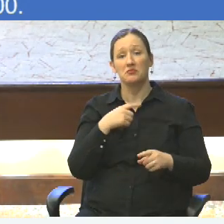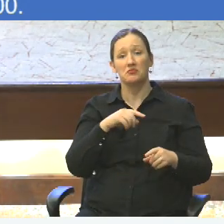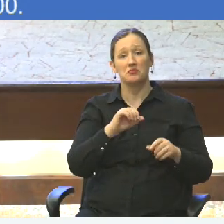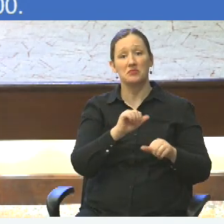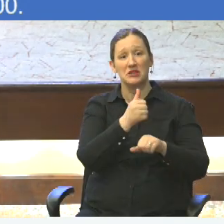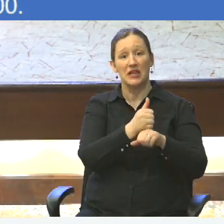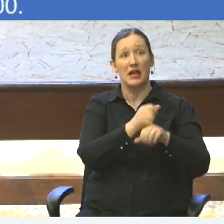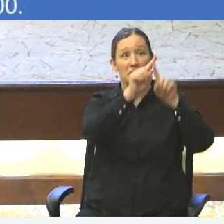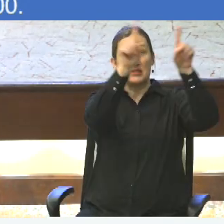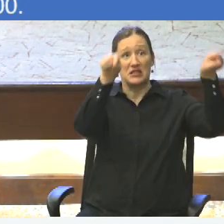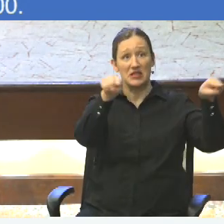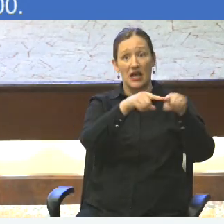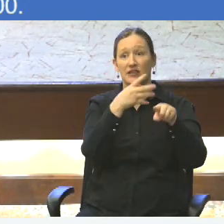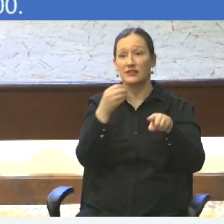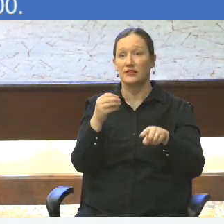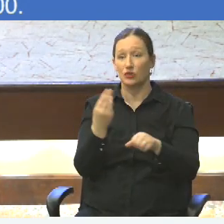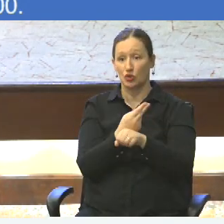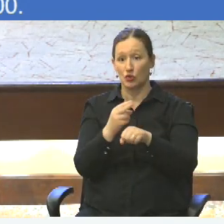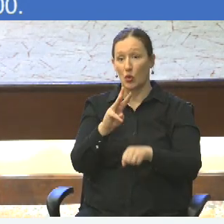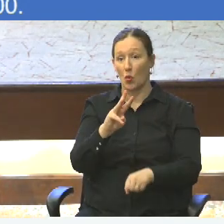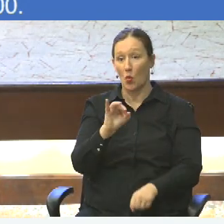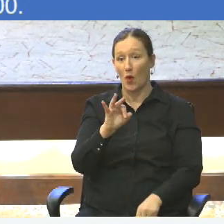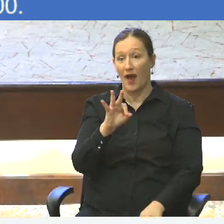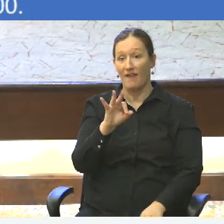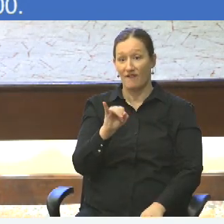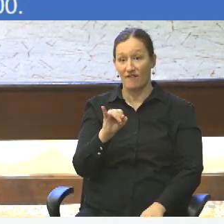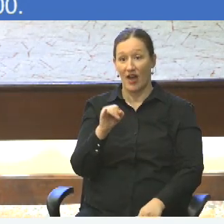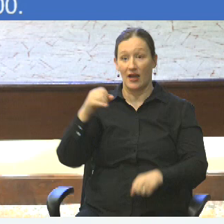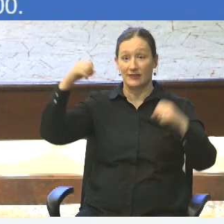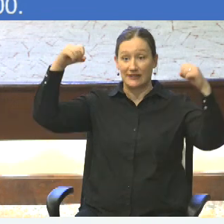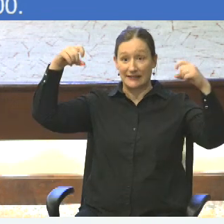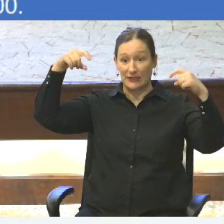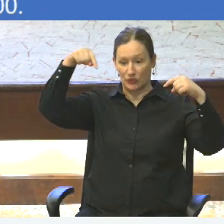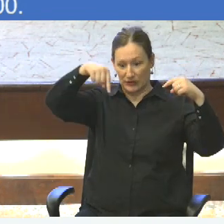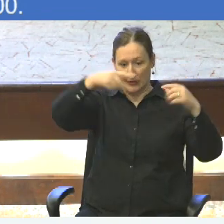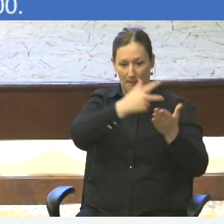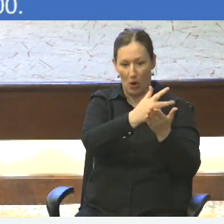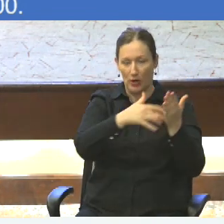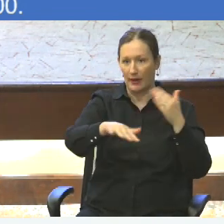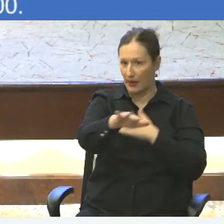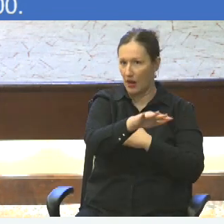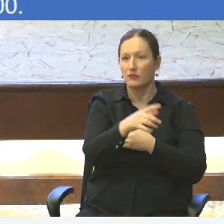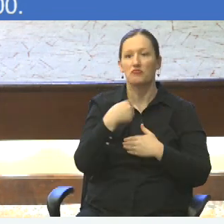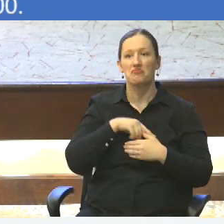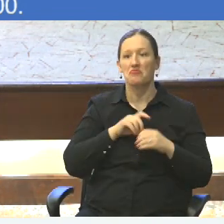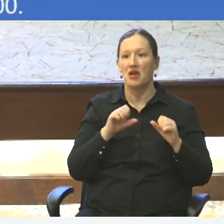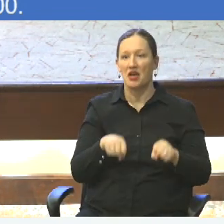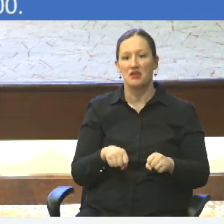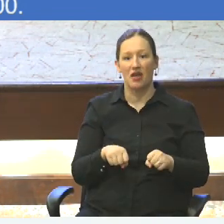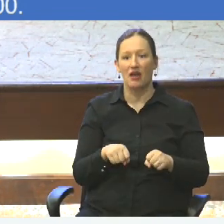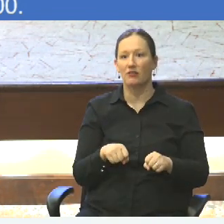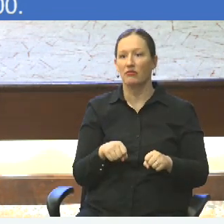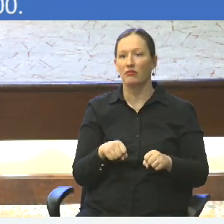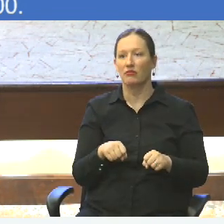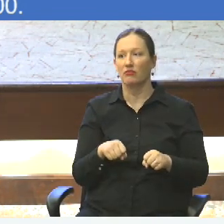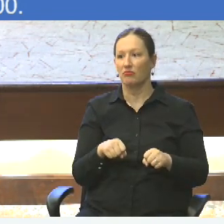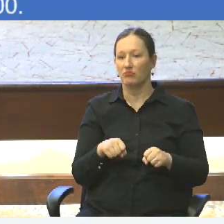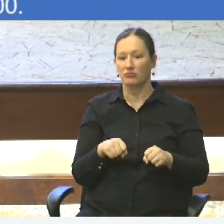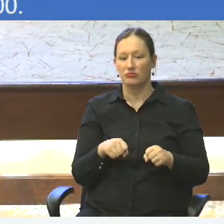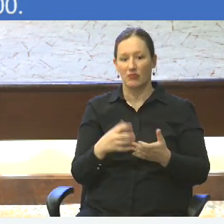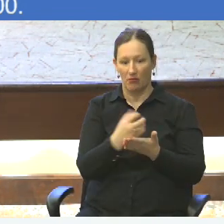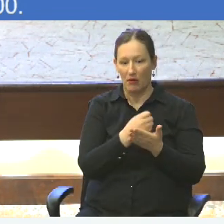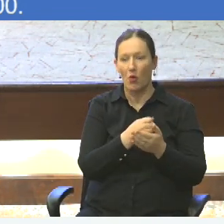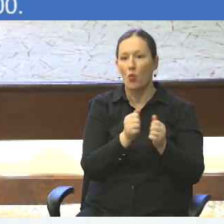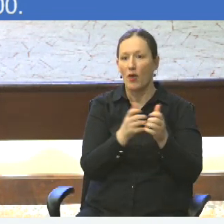Wi-Fi signals out in the parking lots. This is something that could be implemented on very short notice at a very negligible expense with a very high